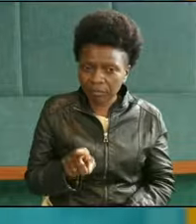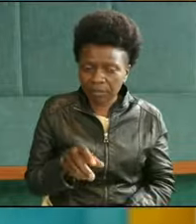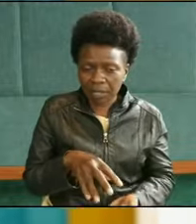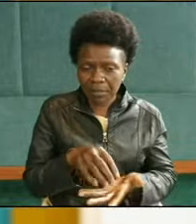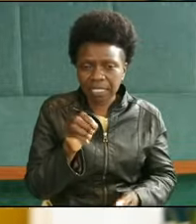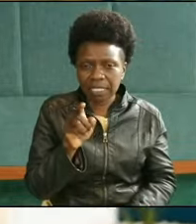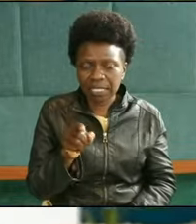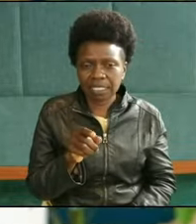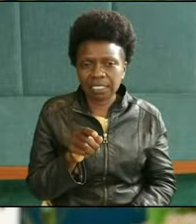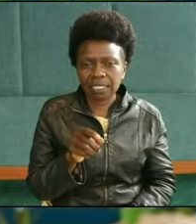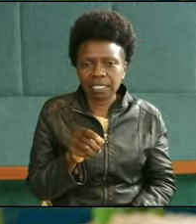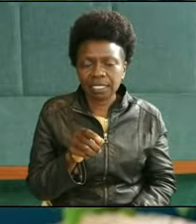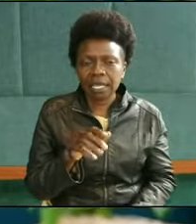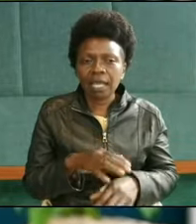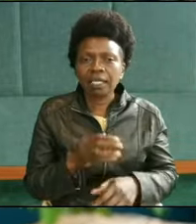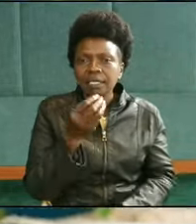it and eats.